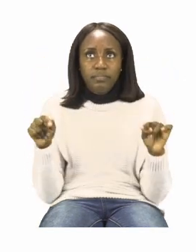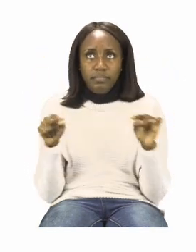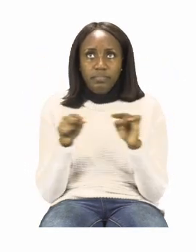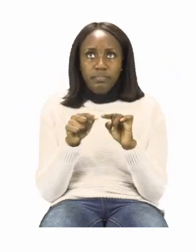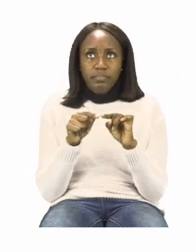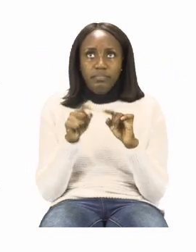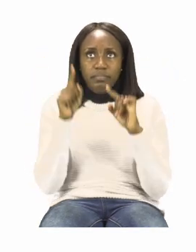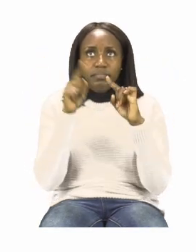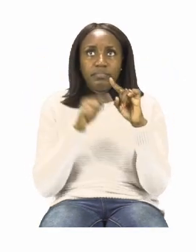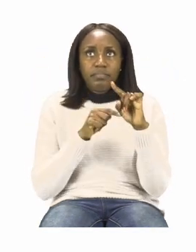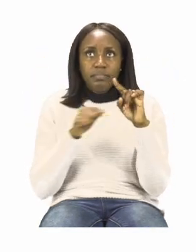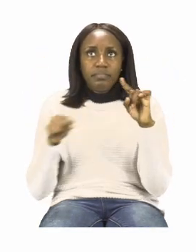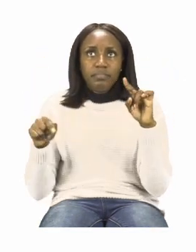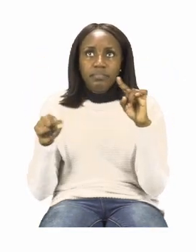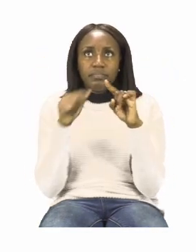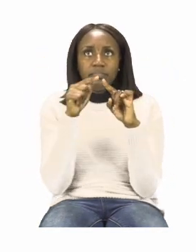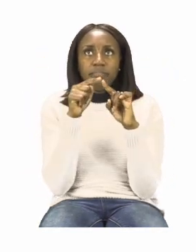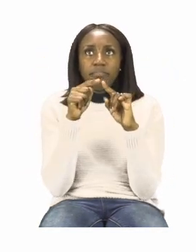Square,